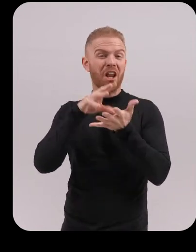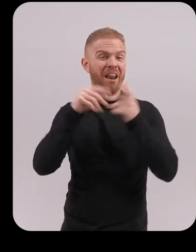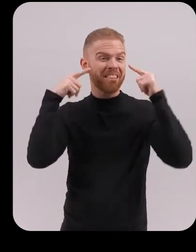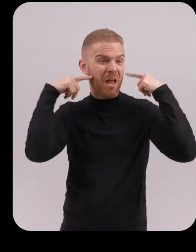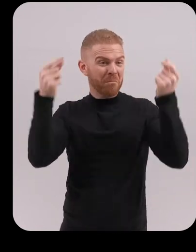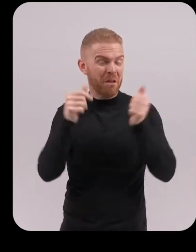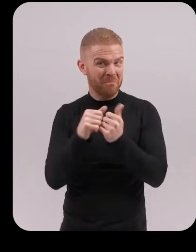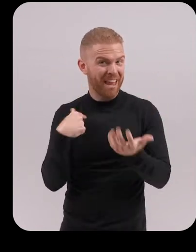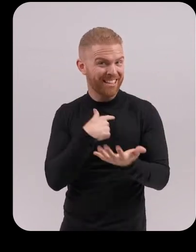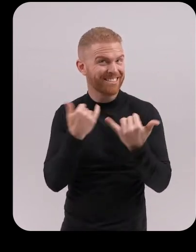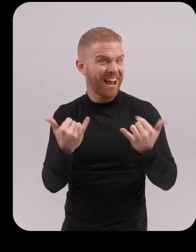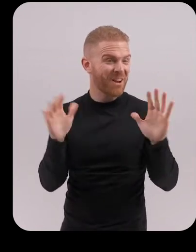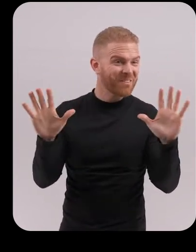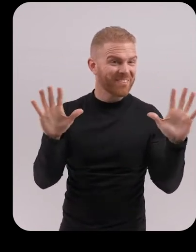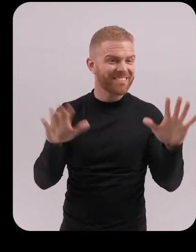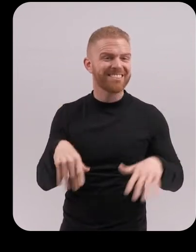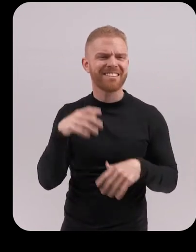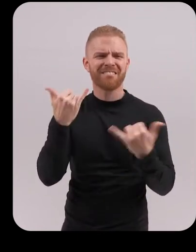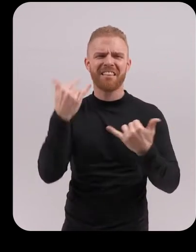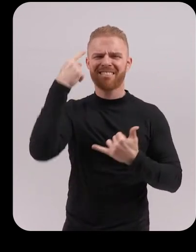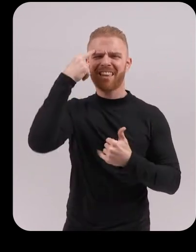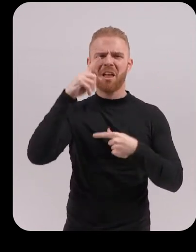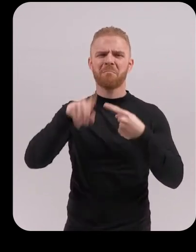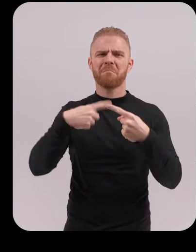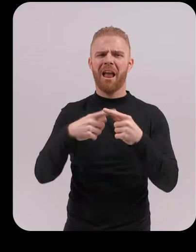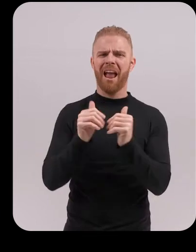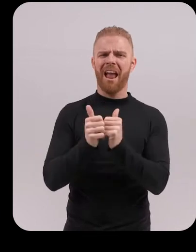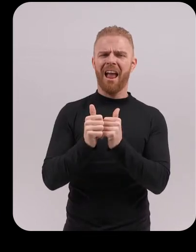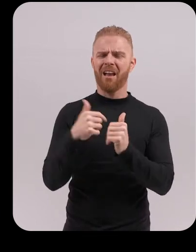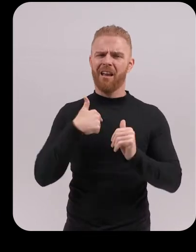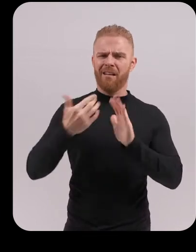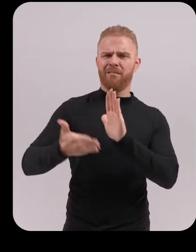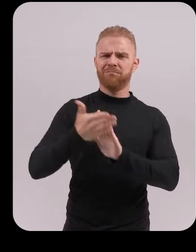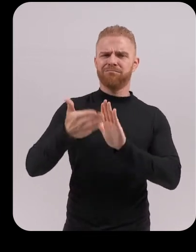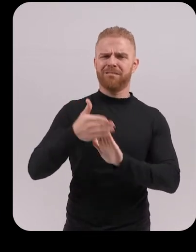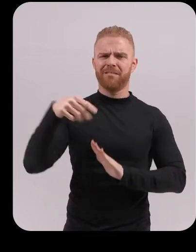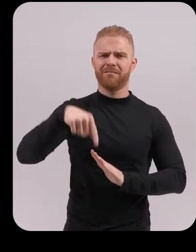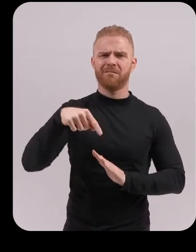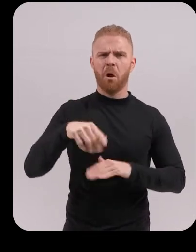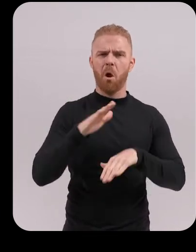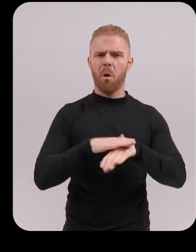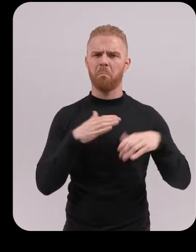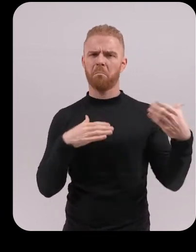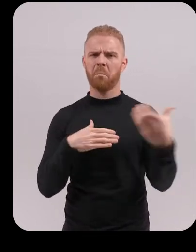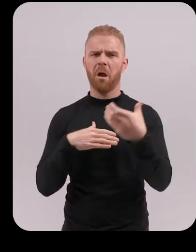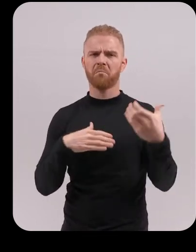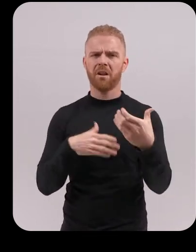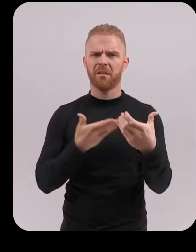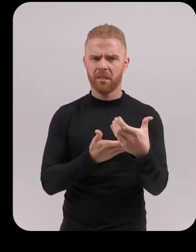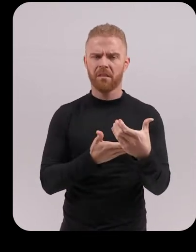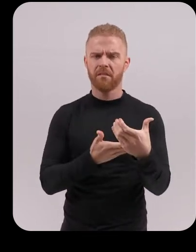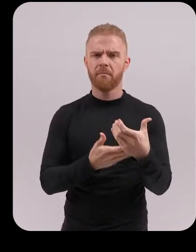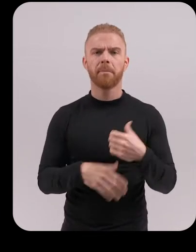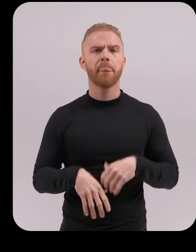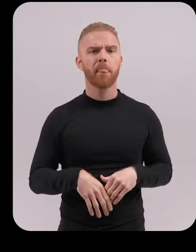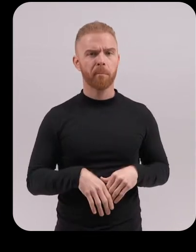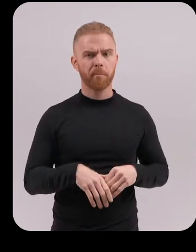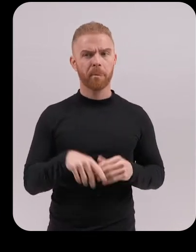we'll hope that those learning leprechauns are with us. But now I need to think how I'm going to run this on a mobile. You did write the book on